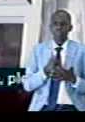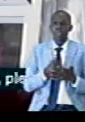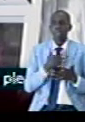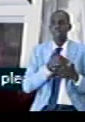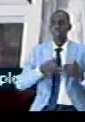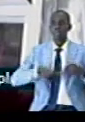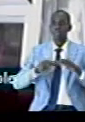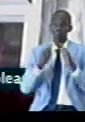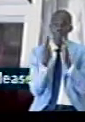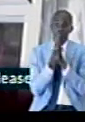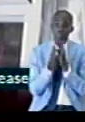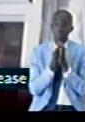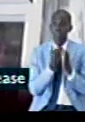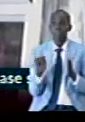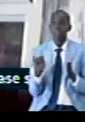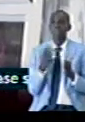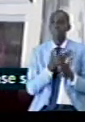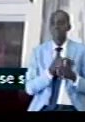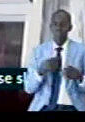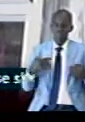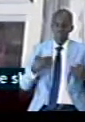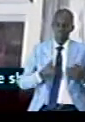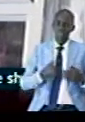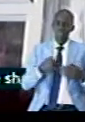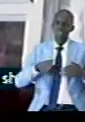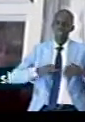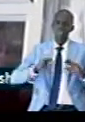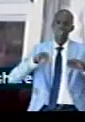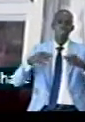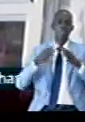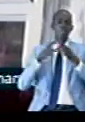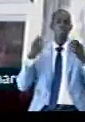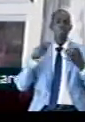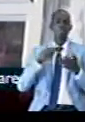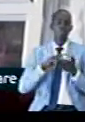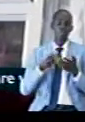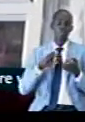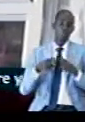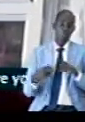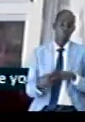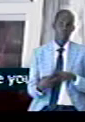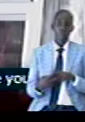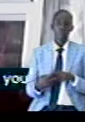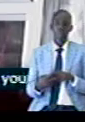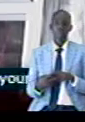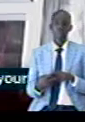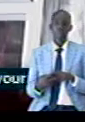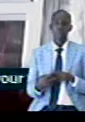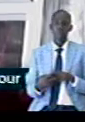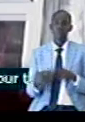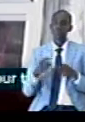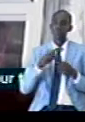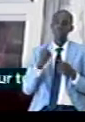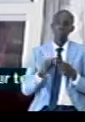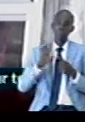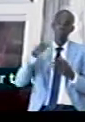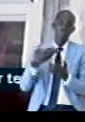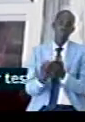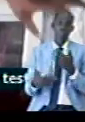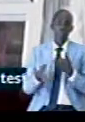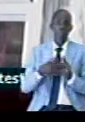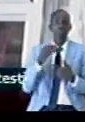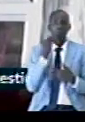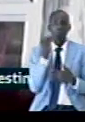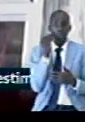was still praying, but that chest is still disturbing me. Before the program stopped and the chest stopped. So when I went back home, so I said, let